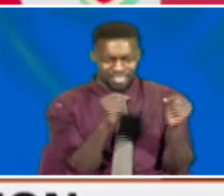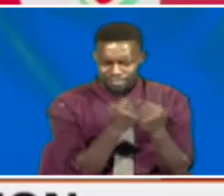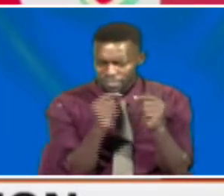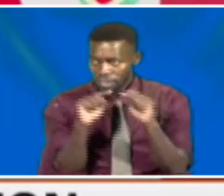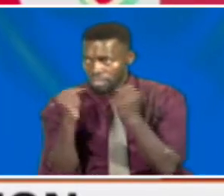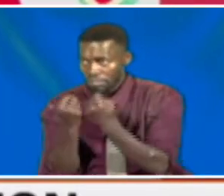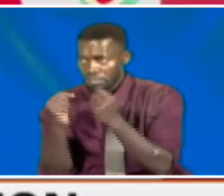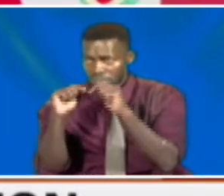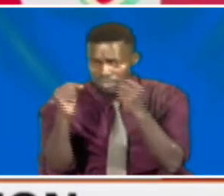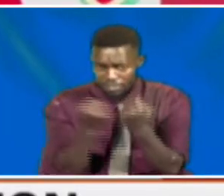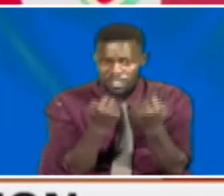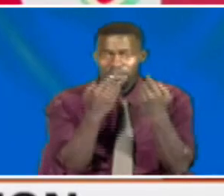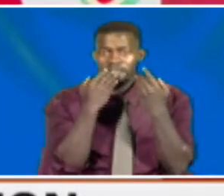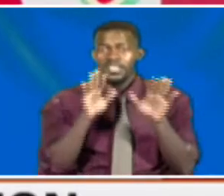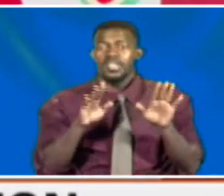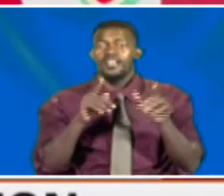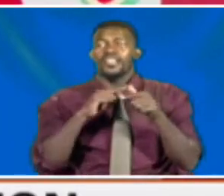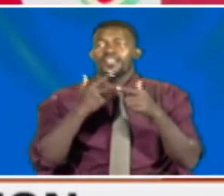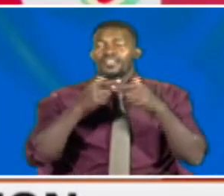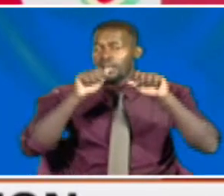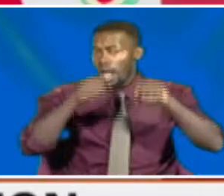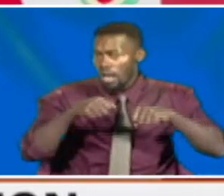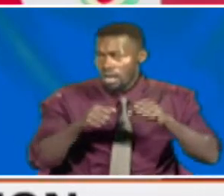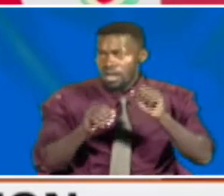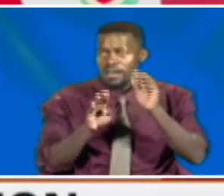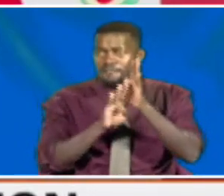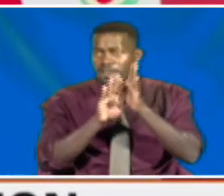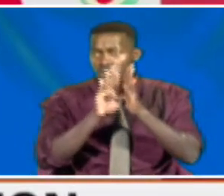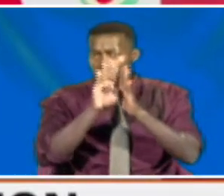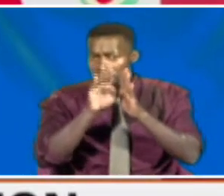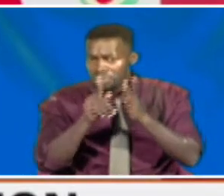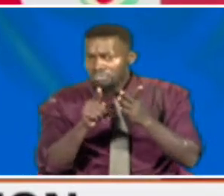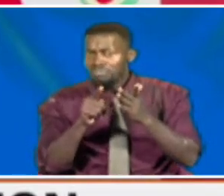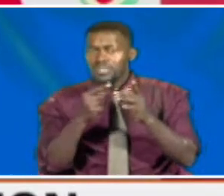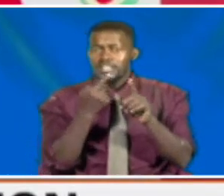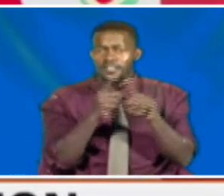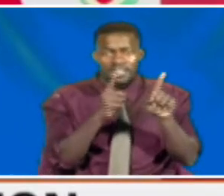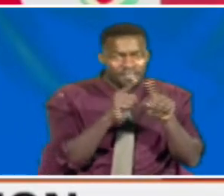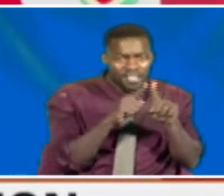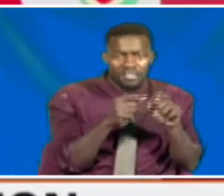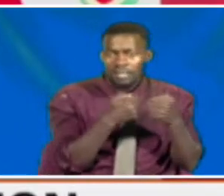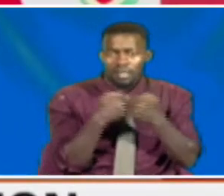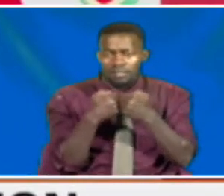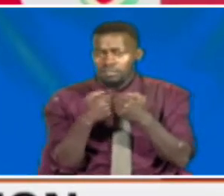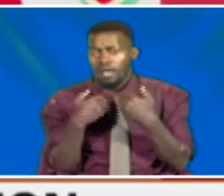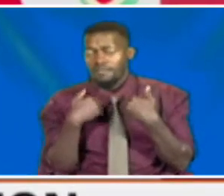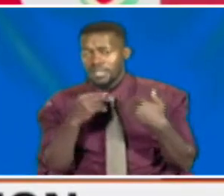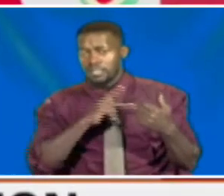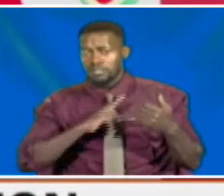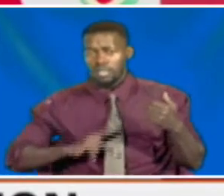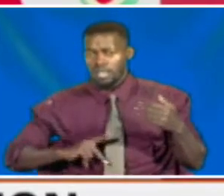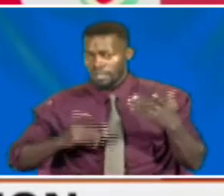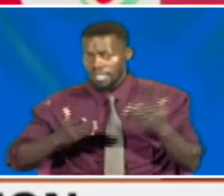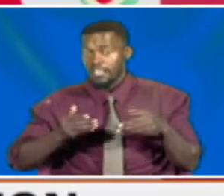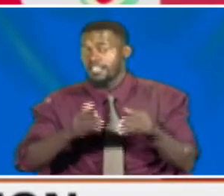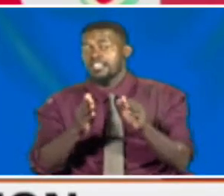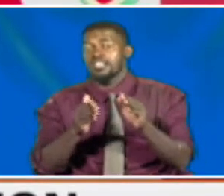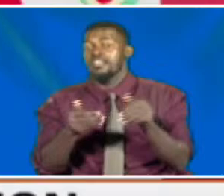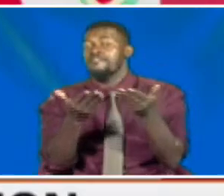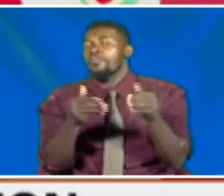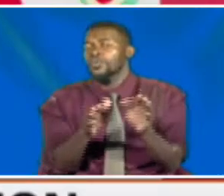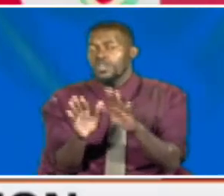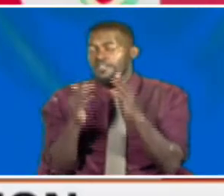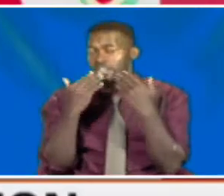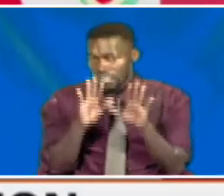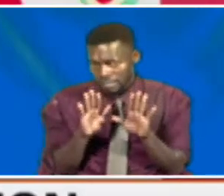them to be able to develop solutions to the challenges that the specialists at KISE presented to them. So that is the major reason as